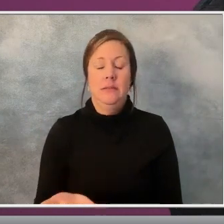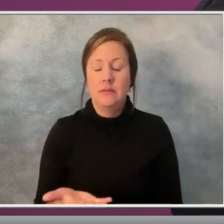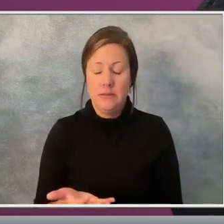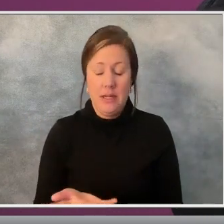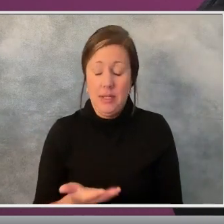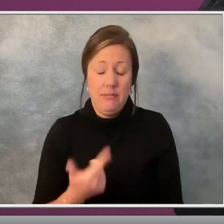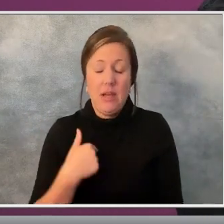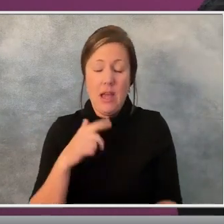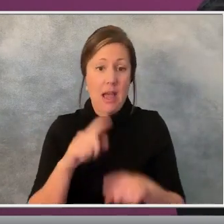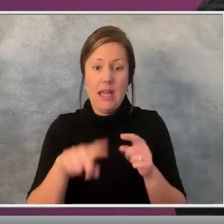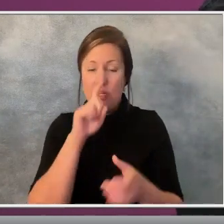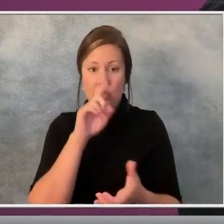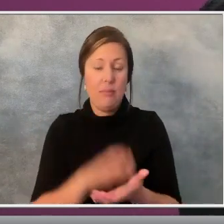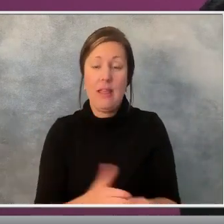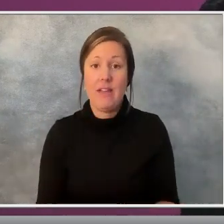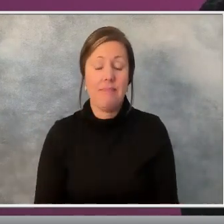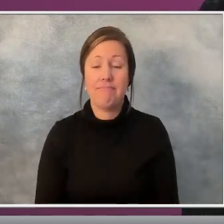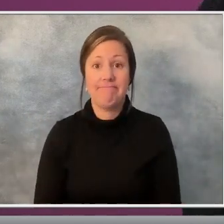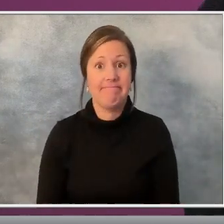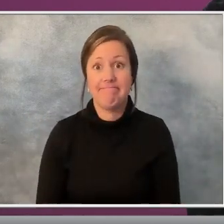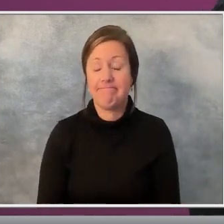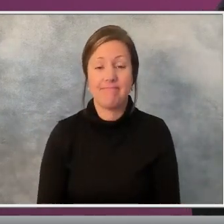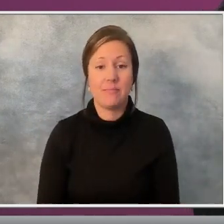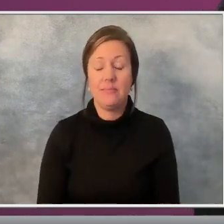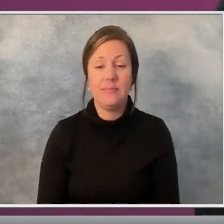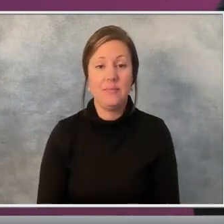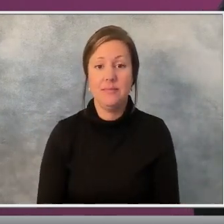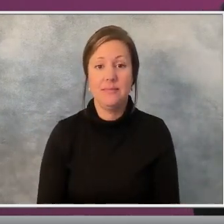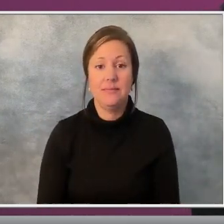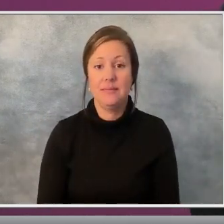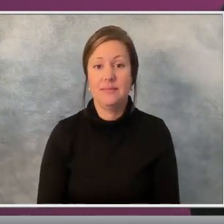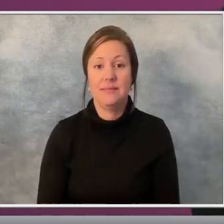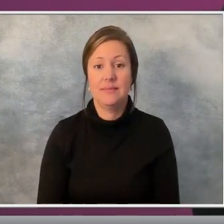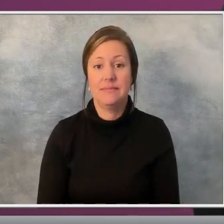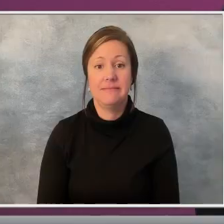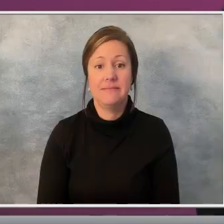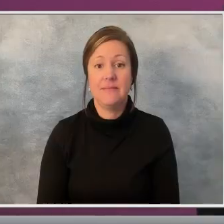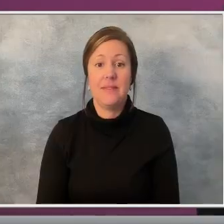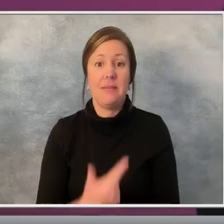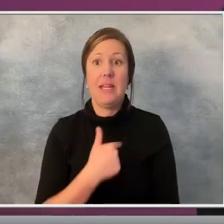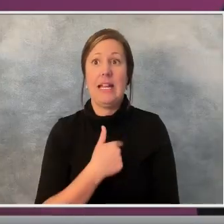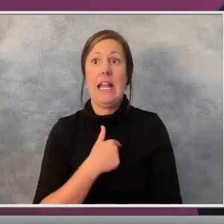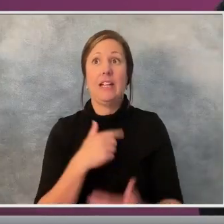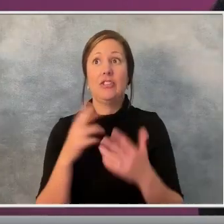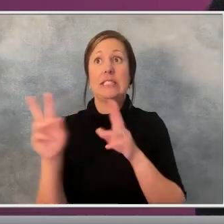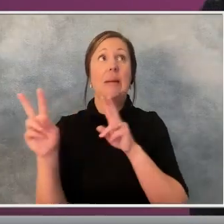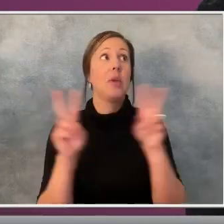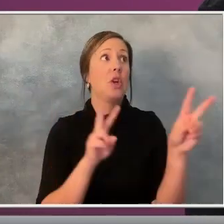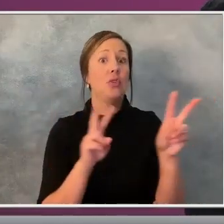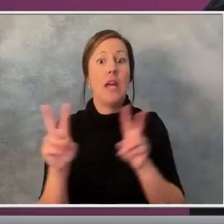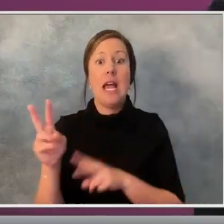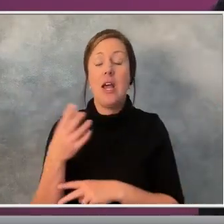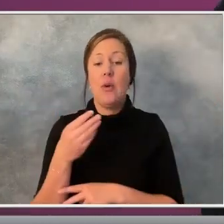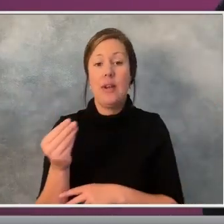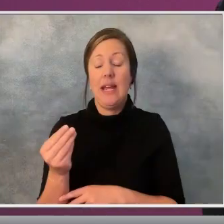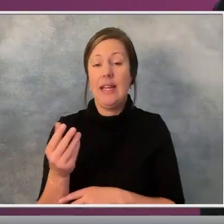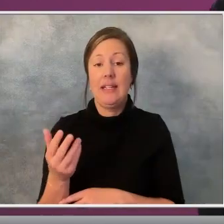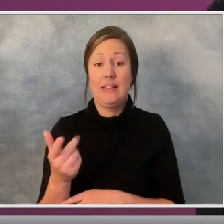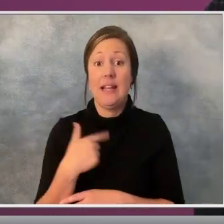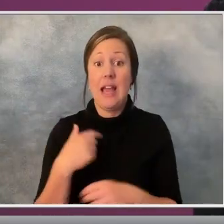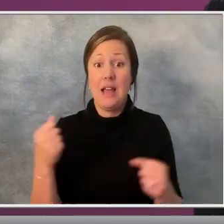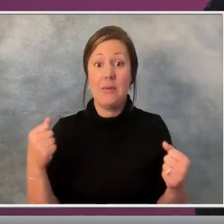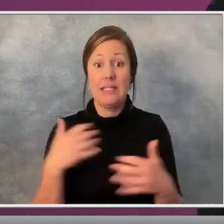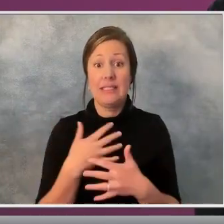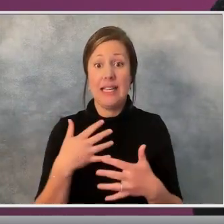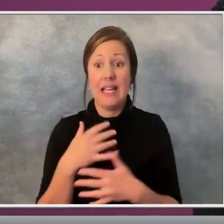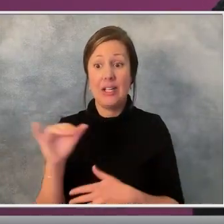either, you know. So I just kept looking around, and I'm like, and I was scared, because,